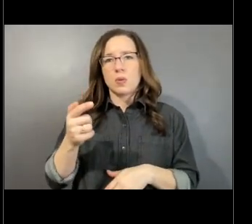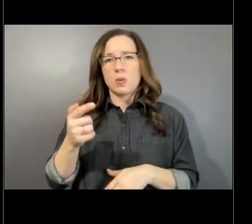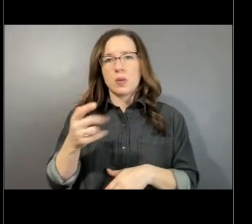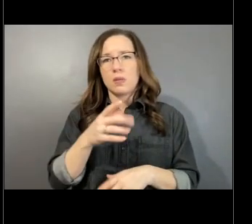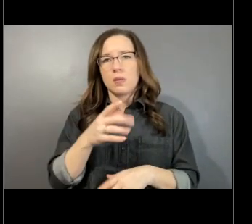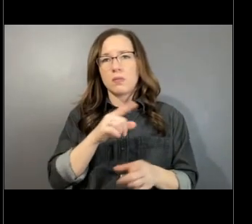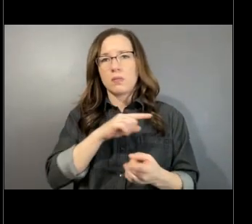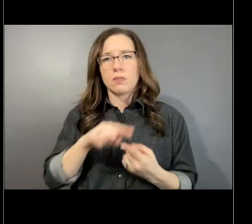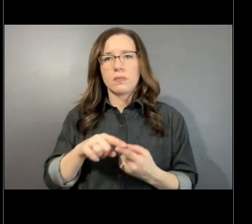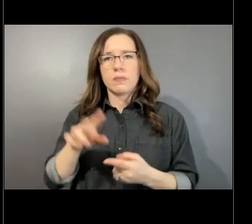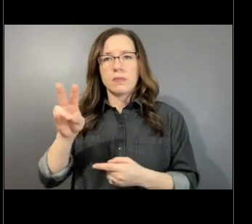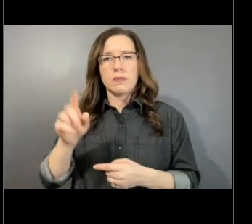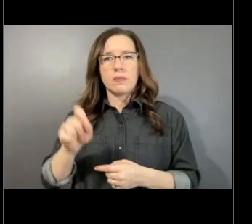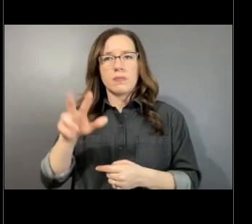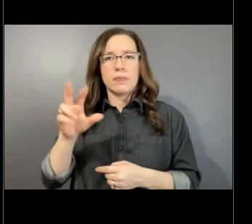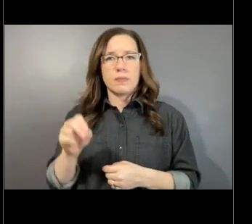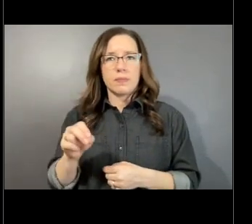7.21 to